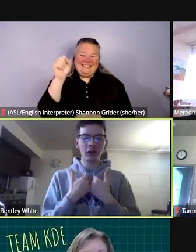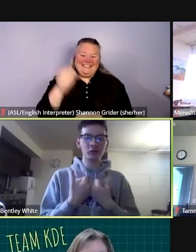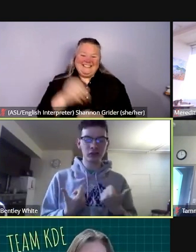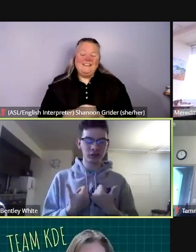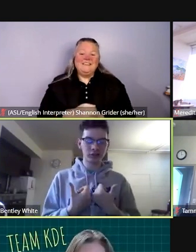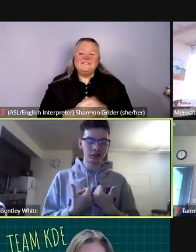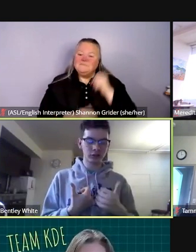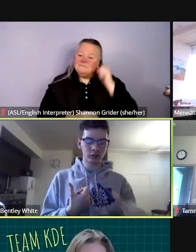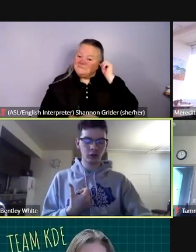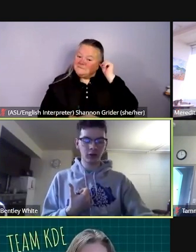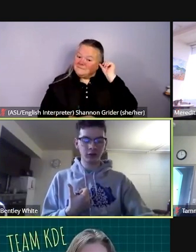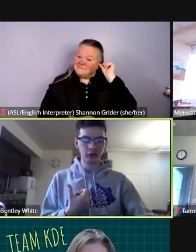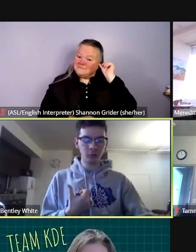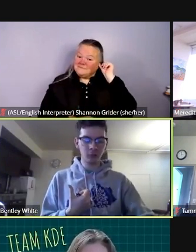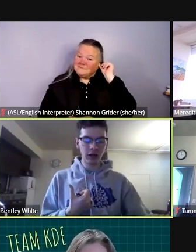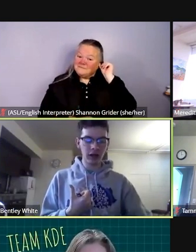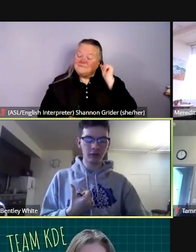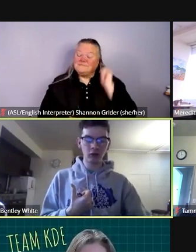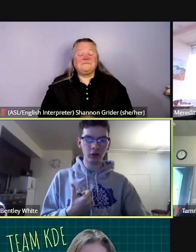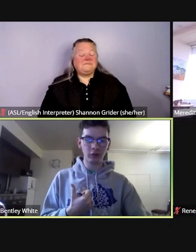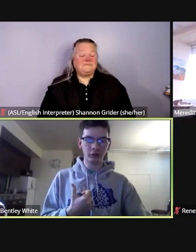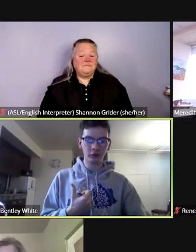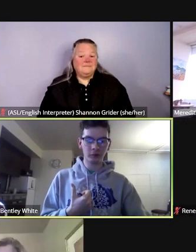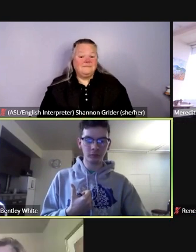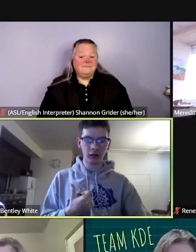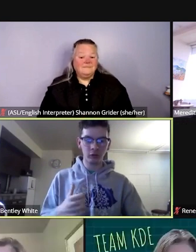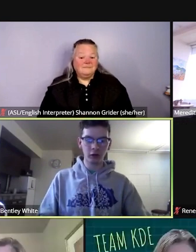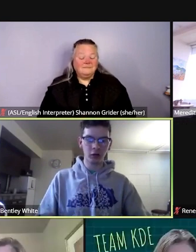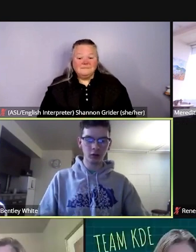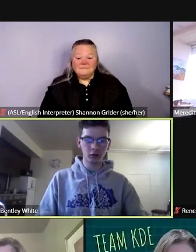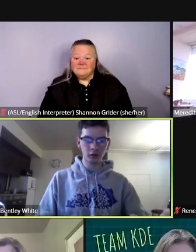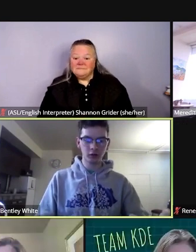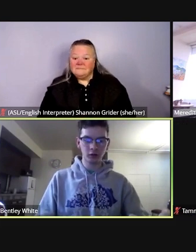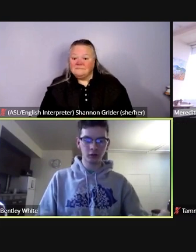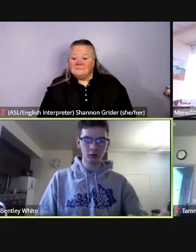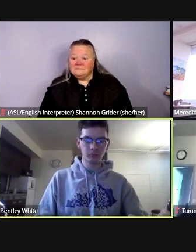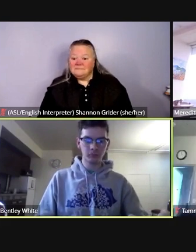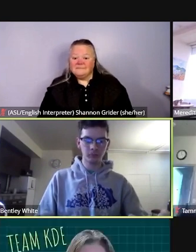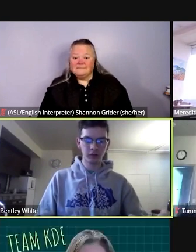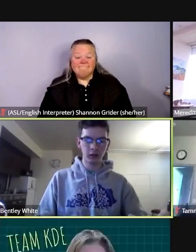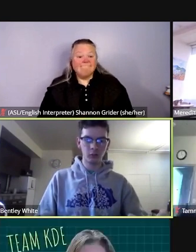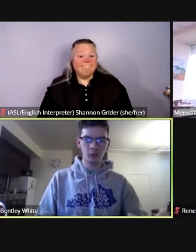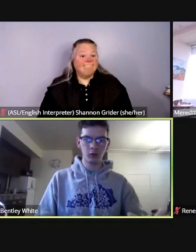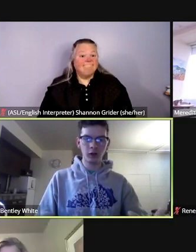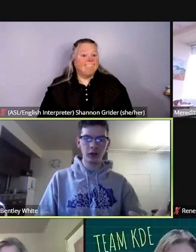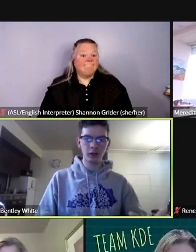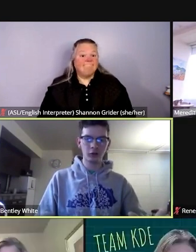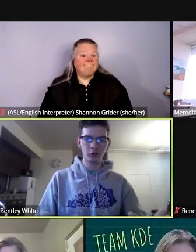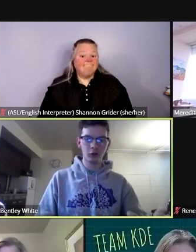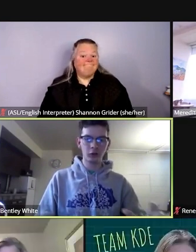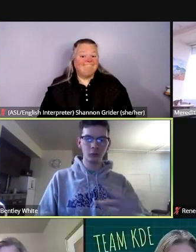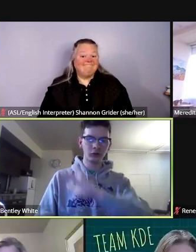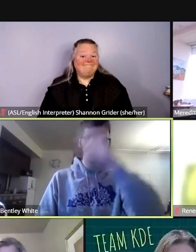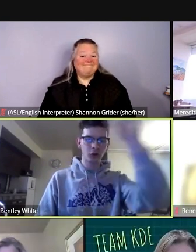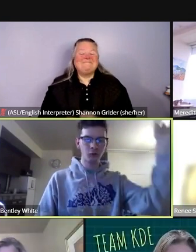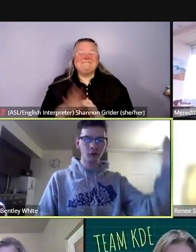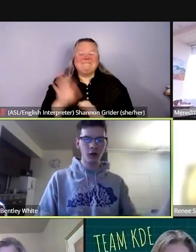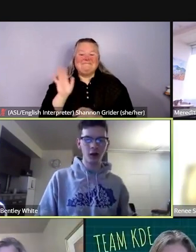Are there any objections? Like, does anyone have anything else to put out there? No? Okay.